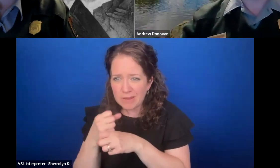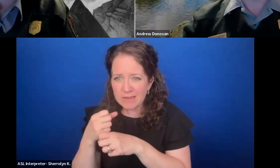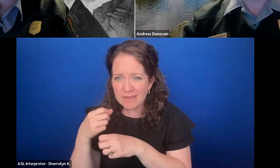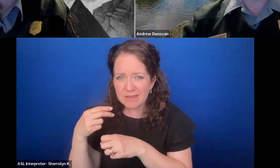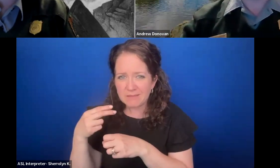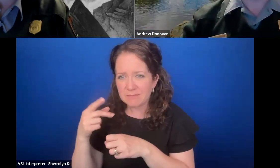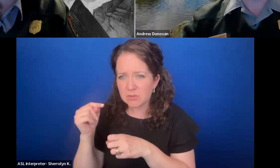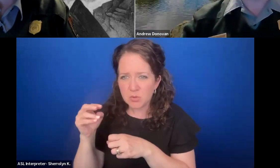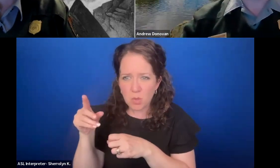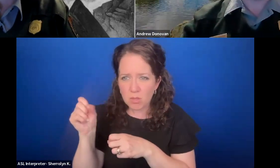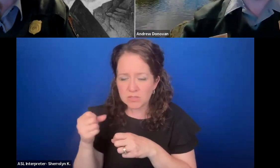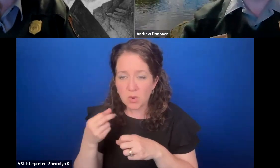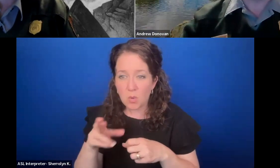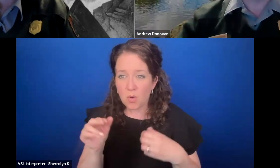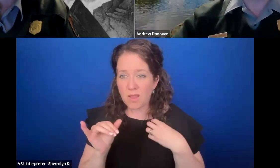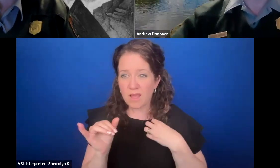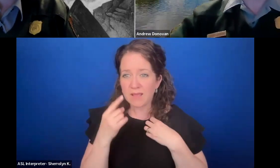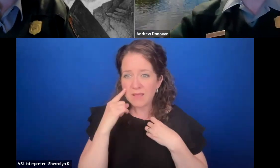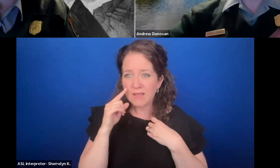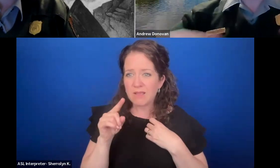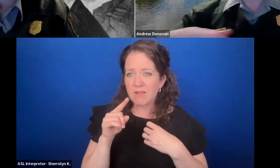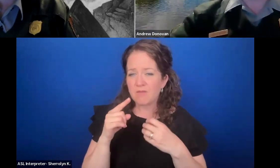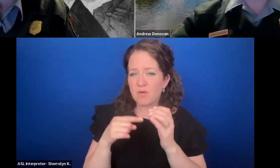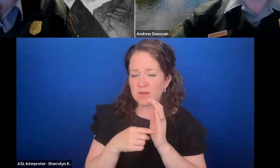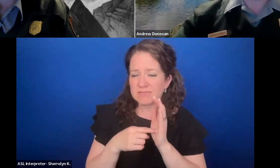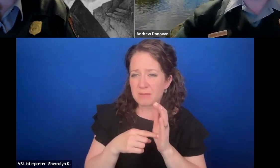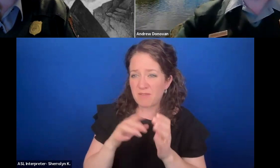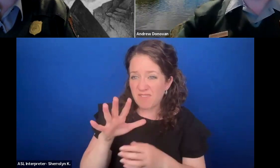hammerhead, a 500-pound metal hammerhead that was